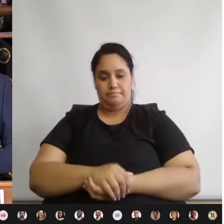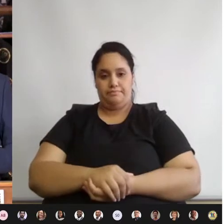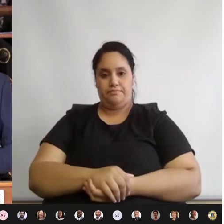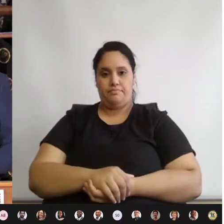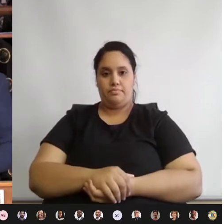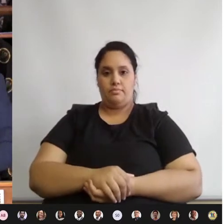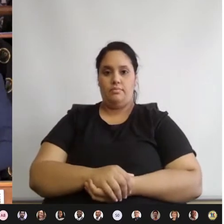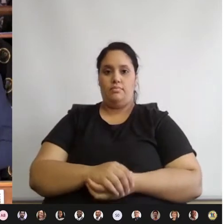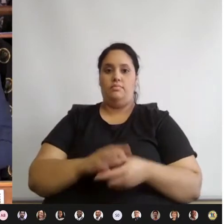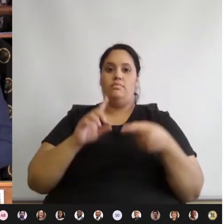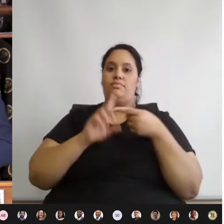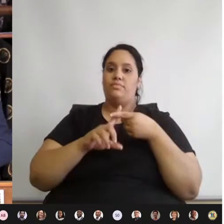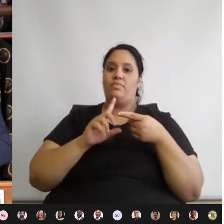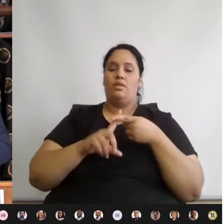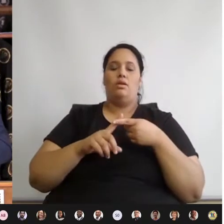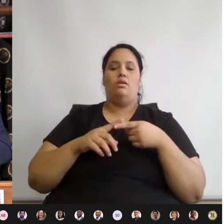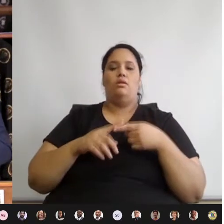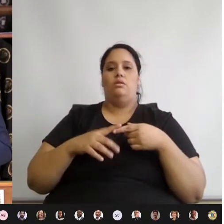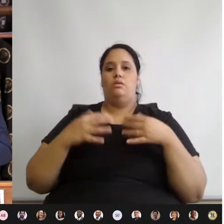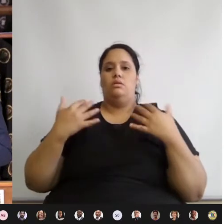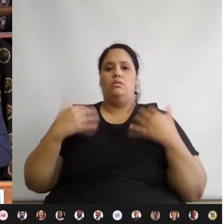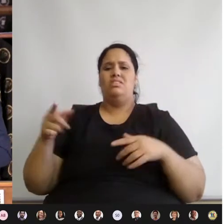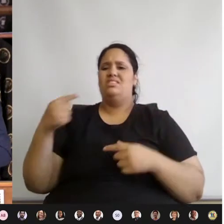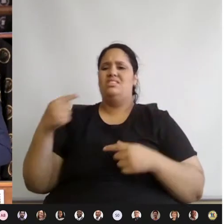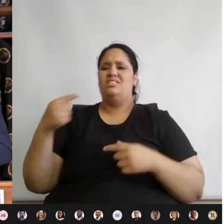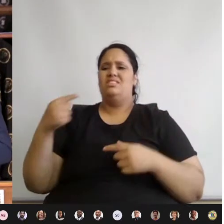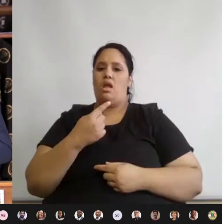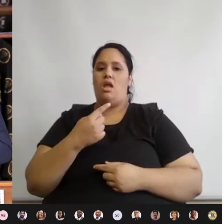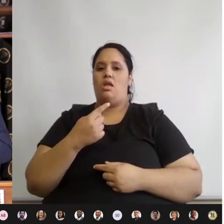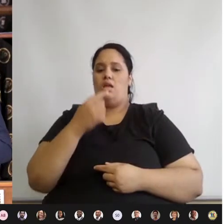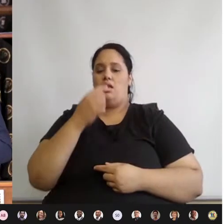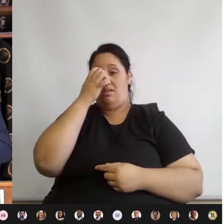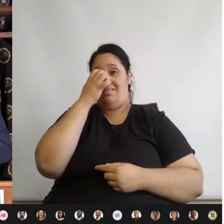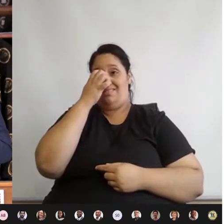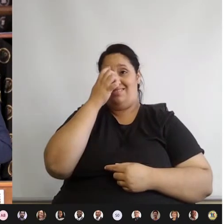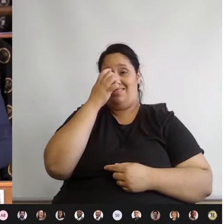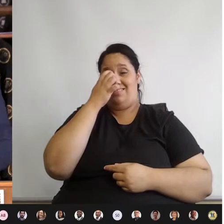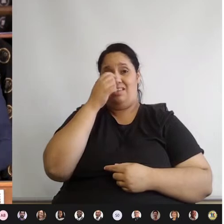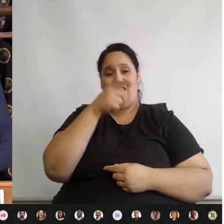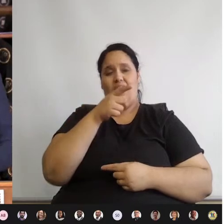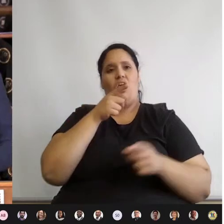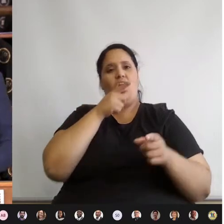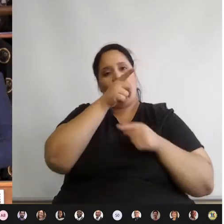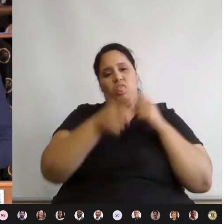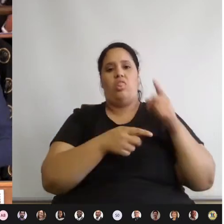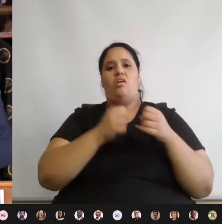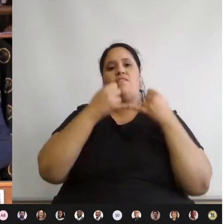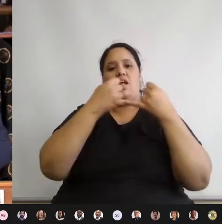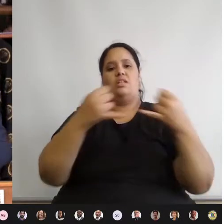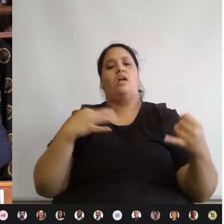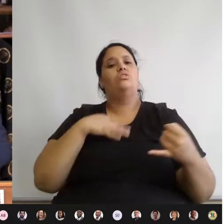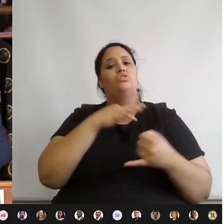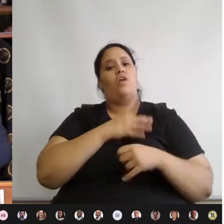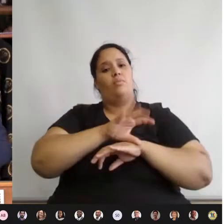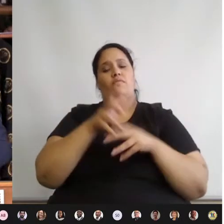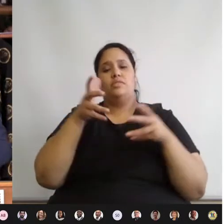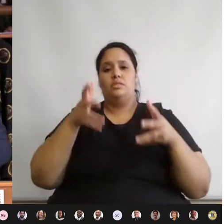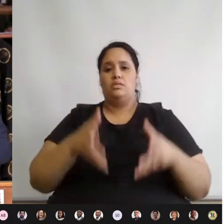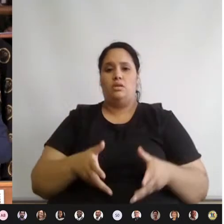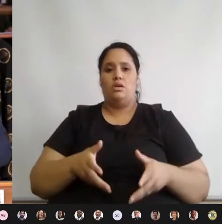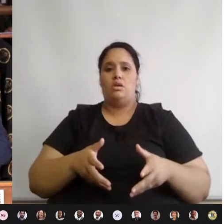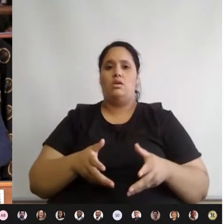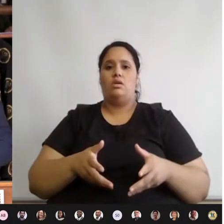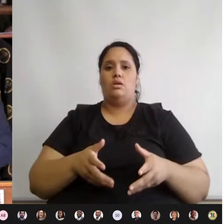such an insult to those frontline workers in this province. It is such an insult and dishonor